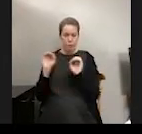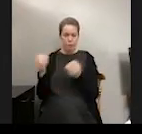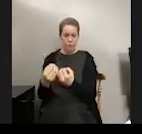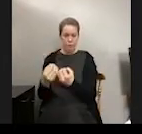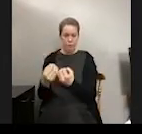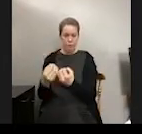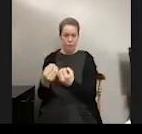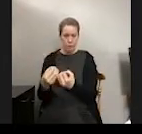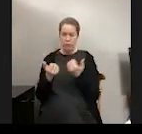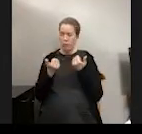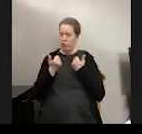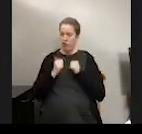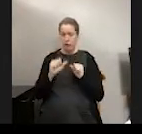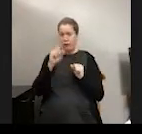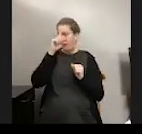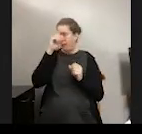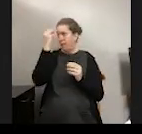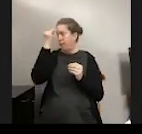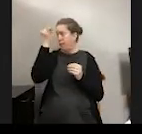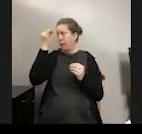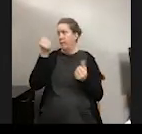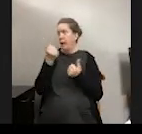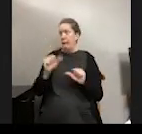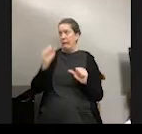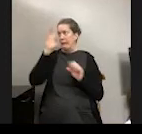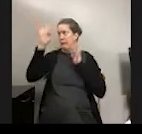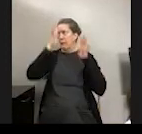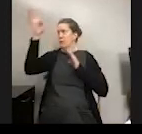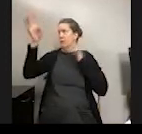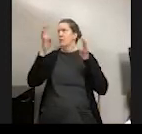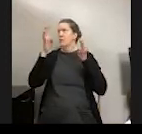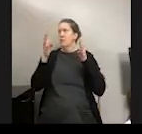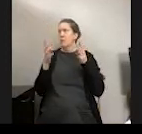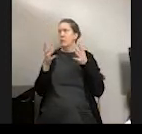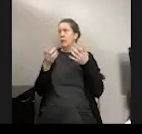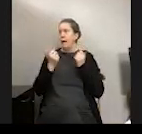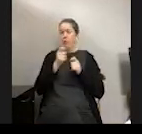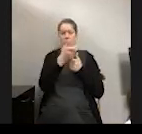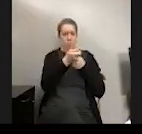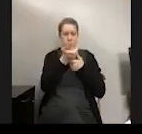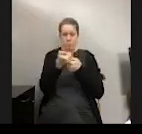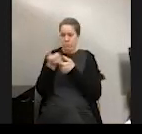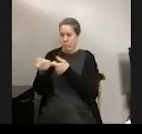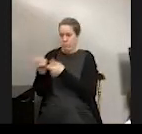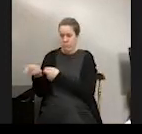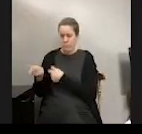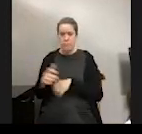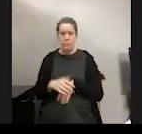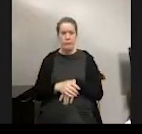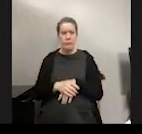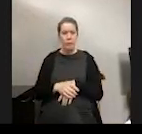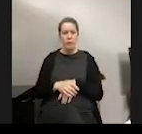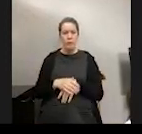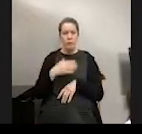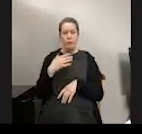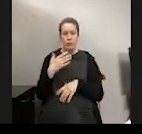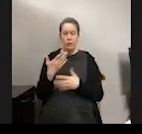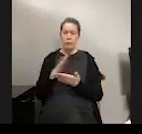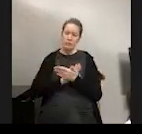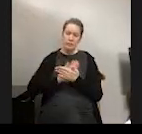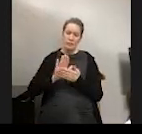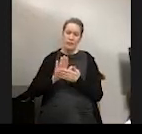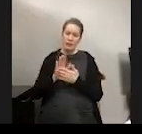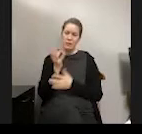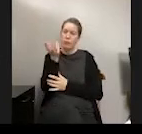any way we can think of. So while it is nice to be able to actually go and talk to people and spend time in the